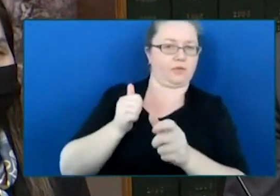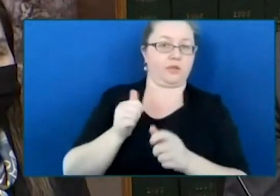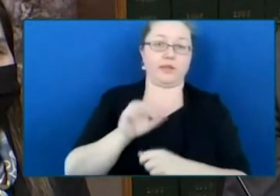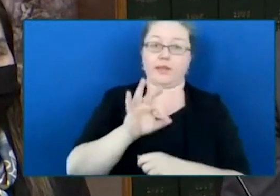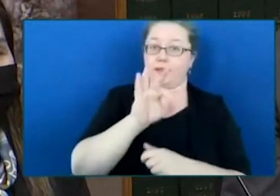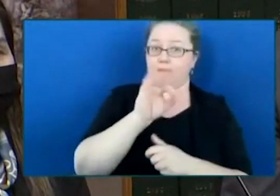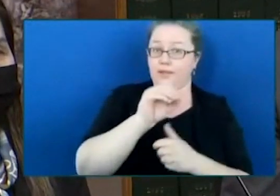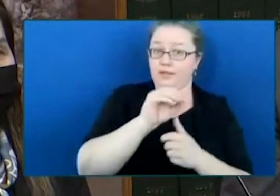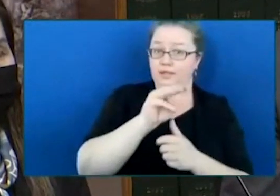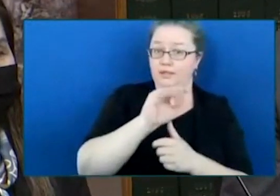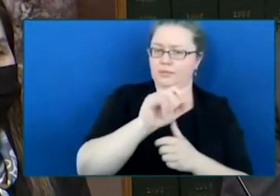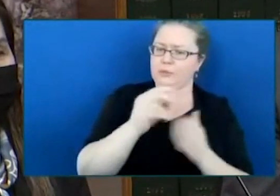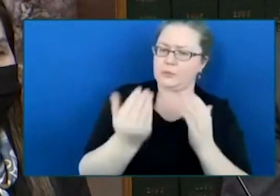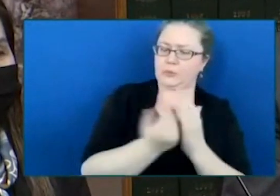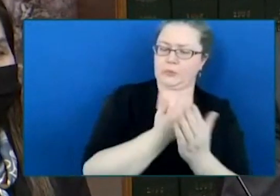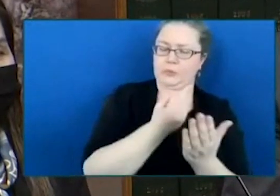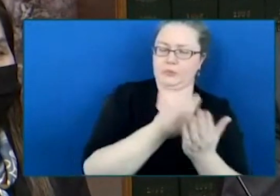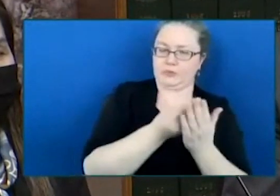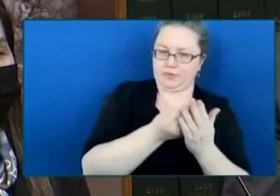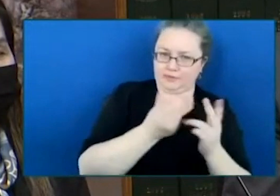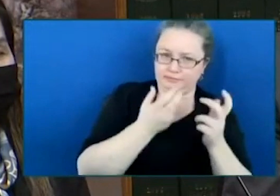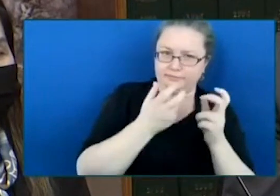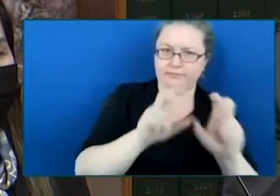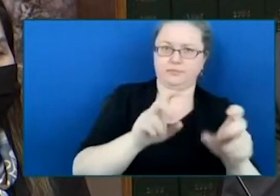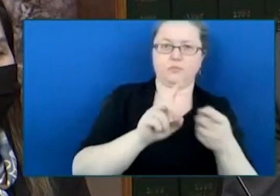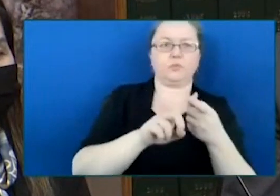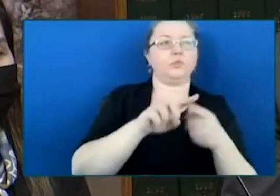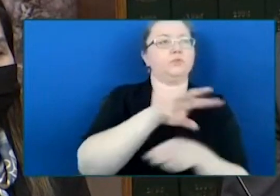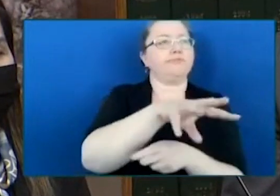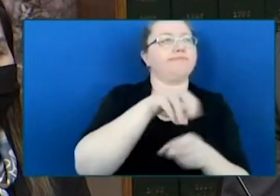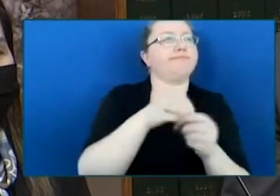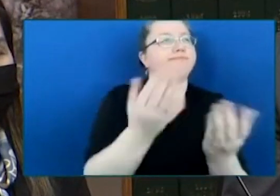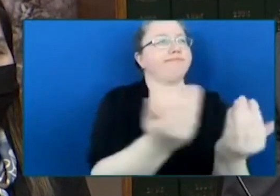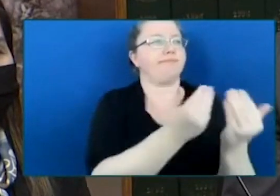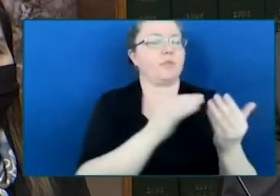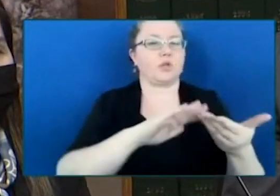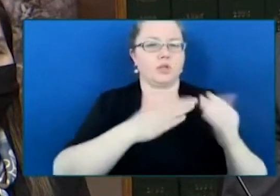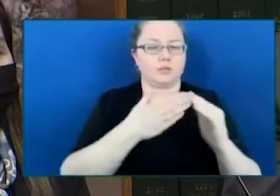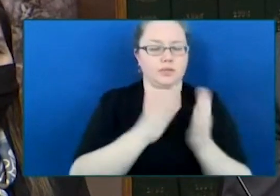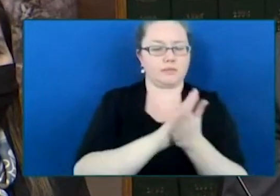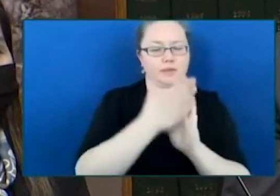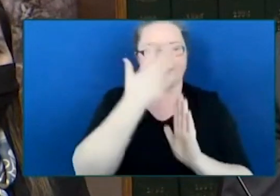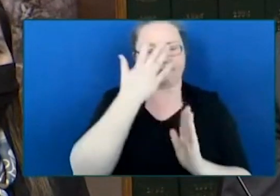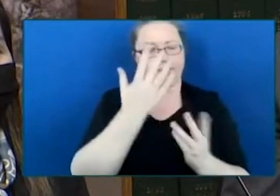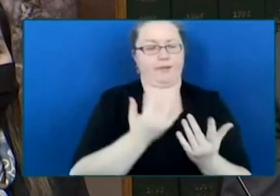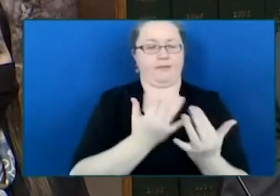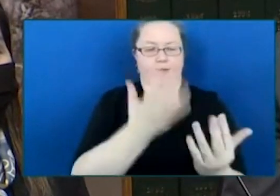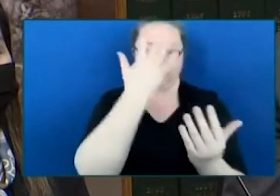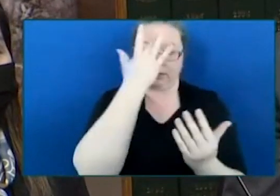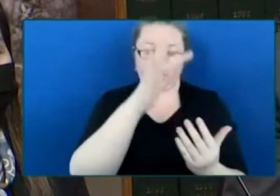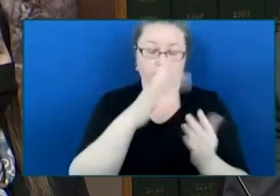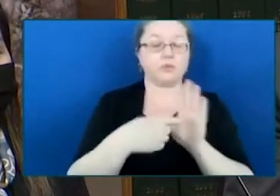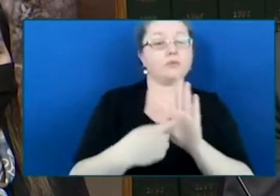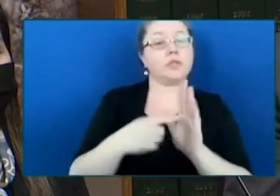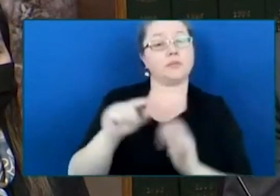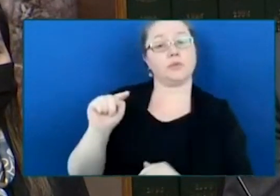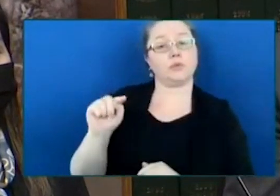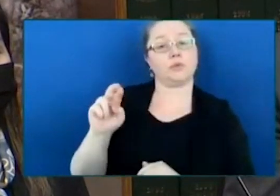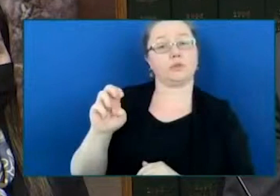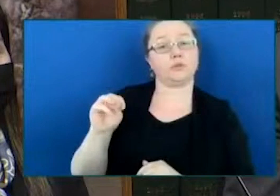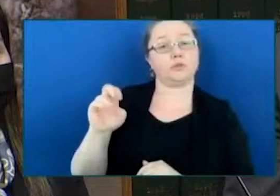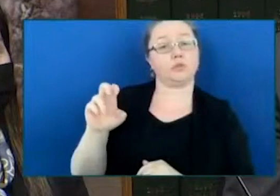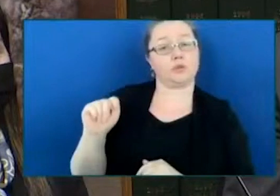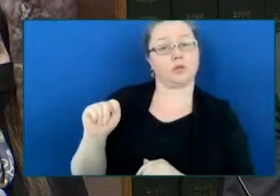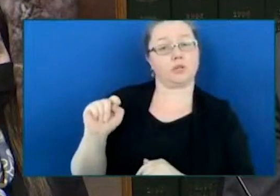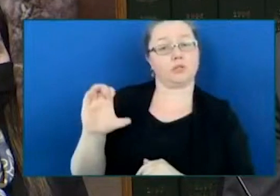new funding to help more communities participate in programs like Fire Smart. When the Tremont Creek wildfire threatened the community of Logan Lake,